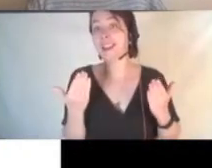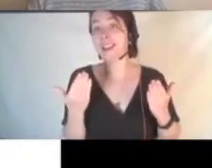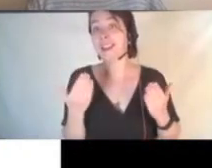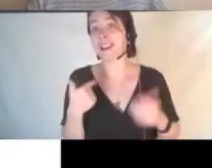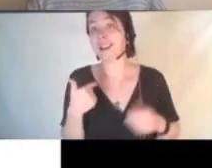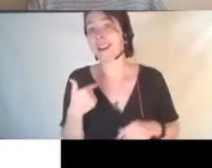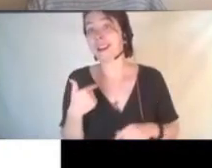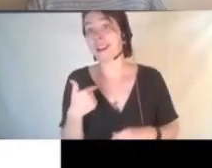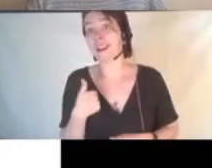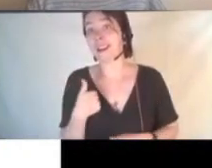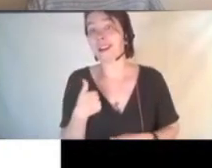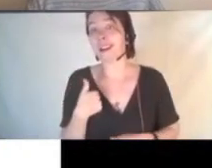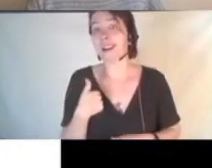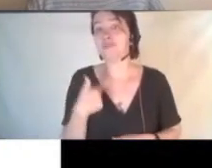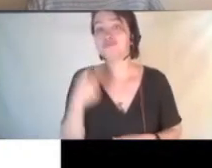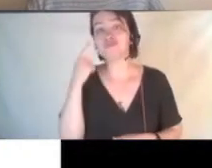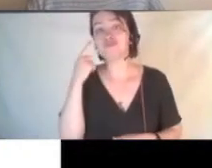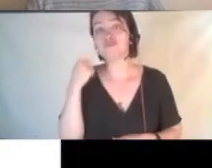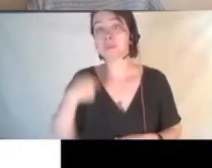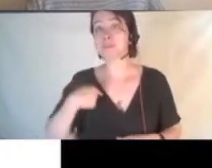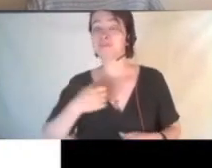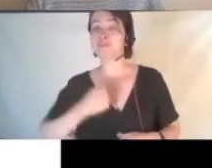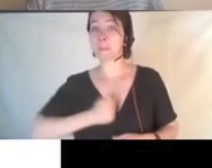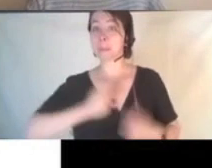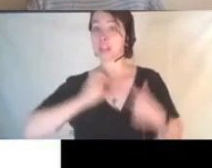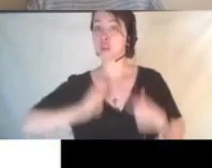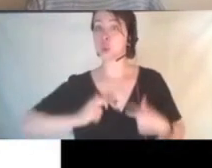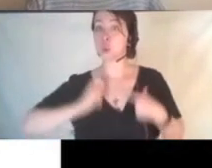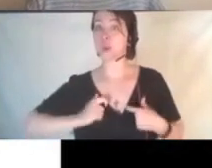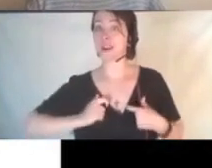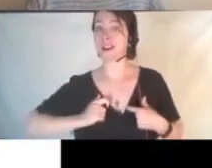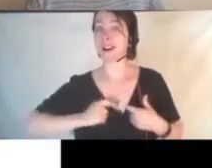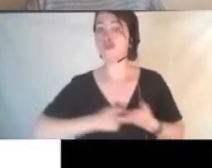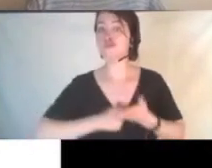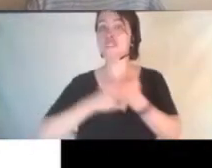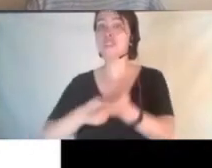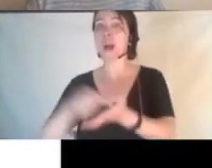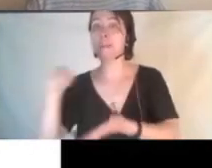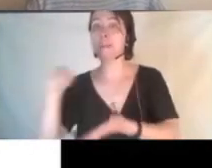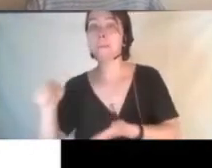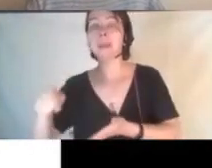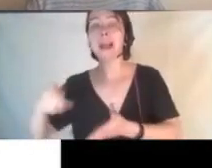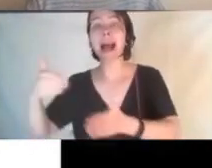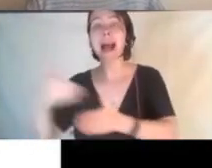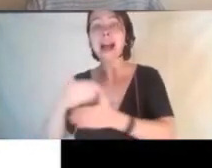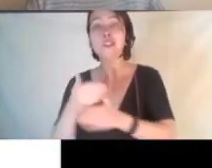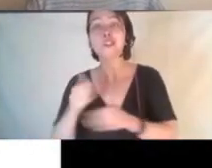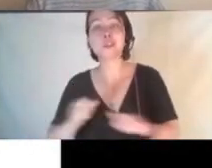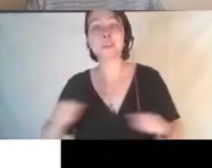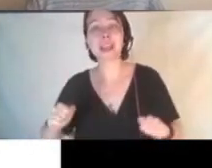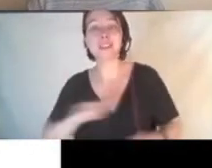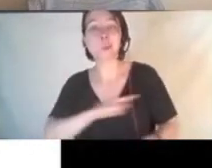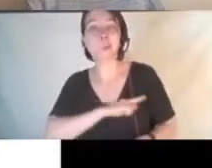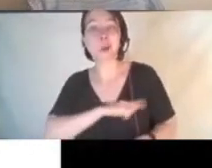my social worker decided to refer me to ActionSpace because she felt that I had an interest in art.